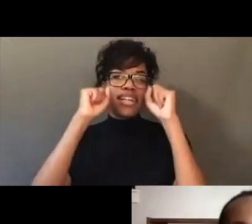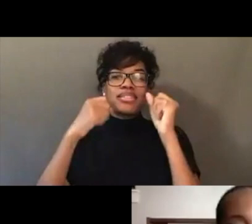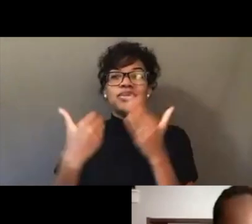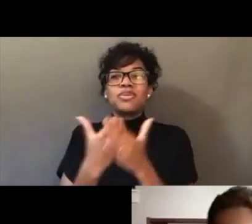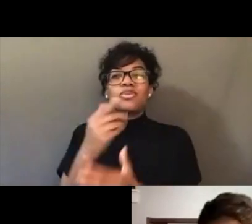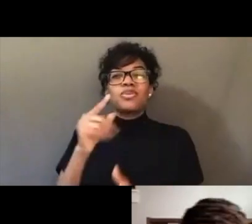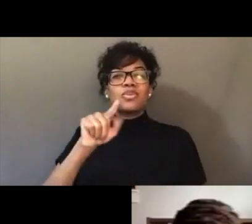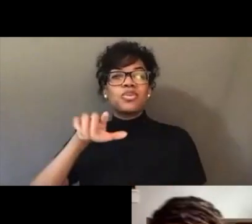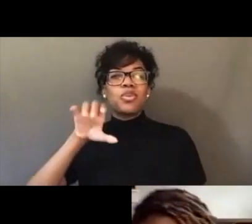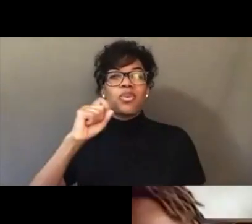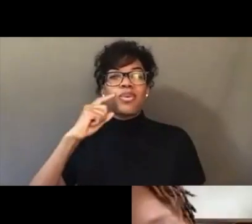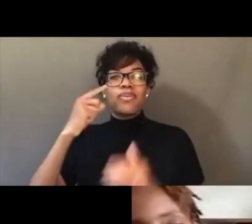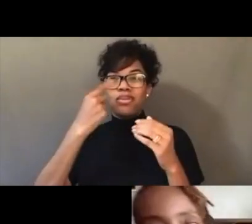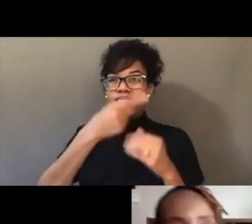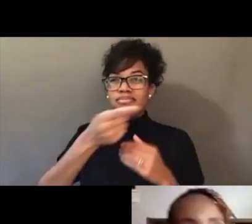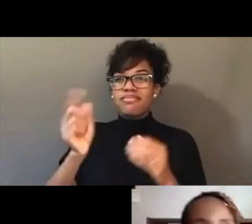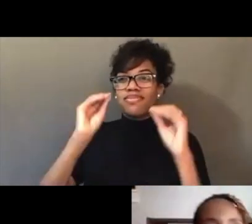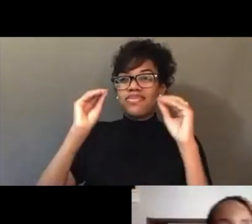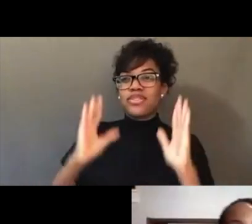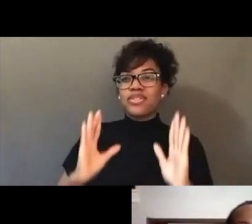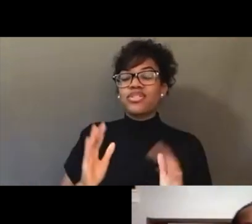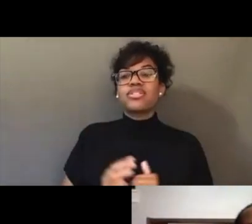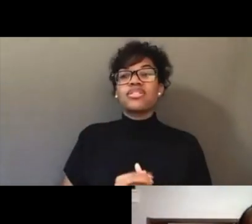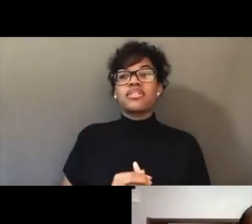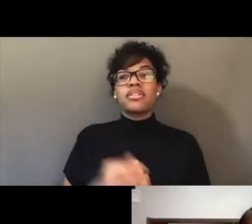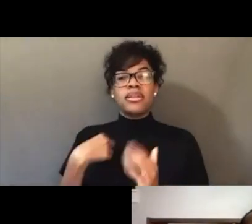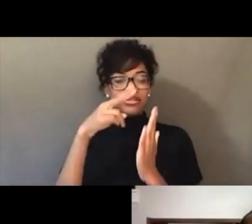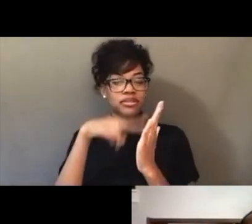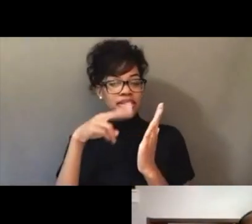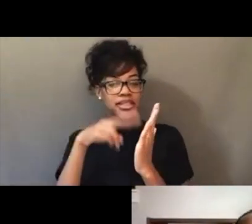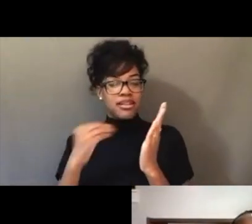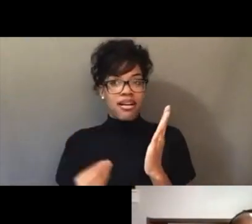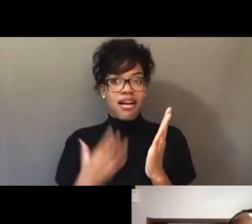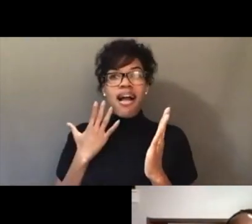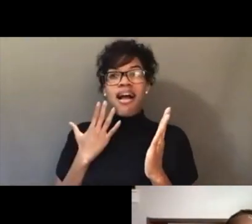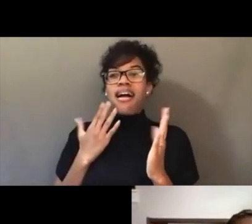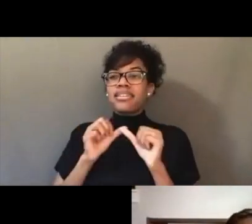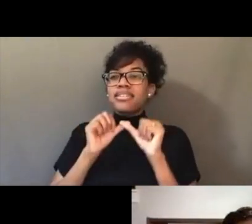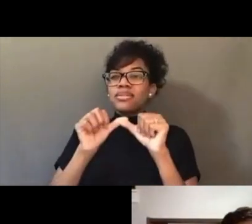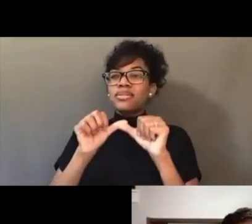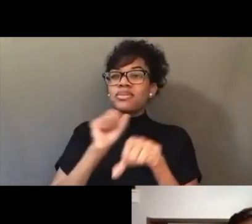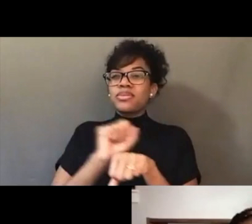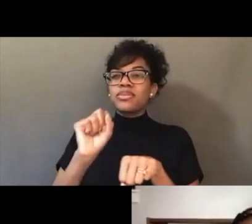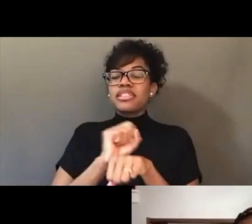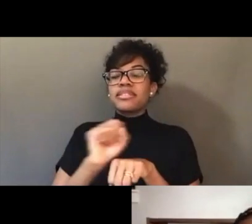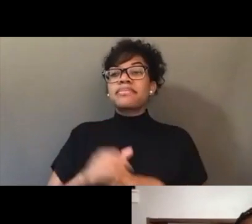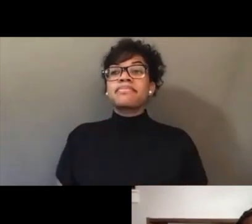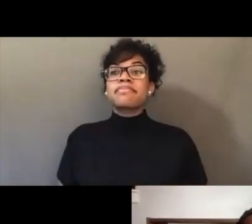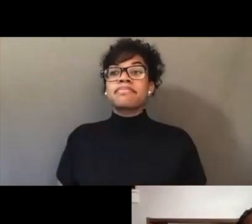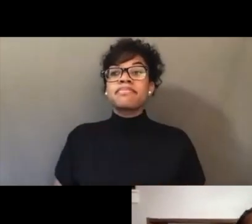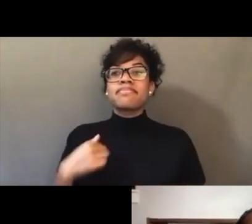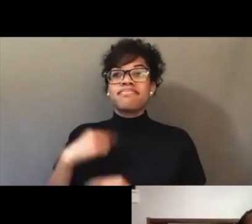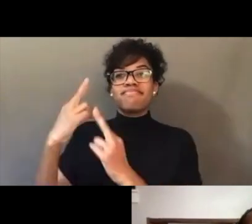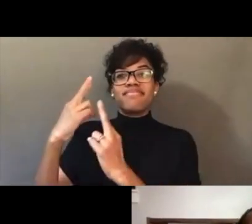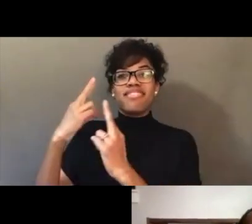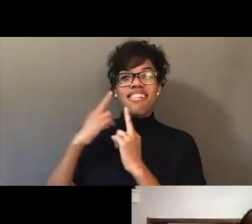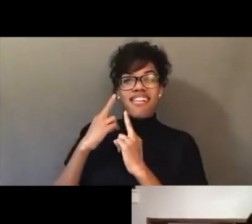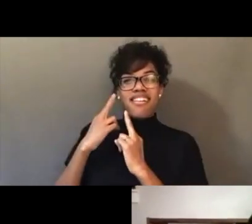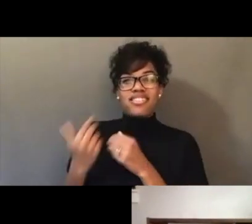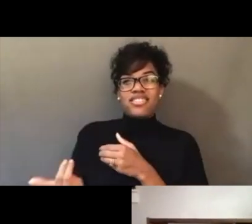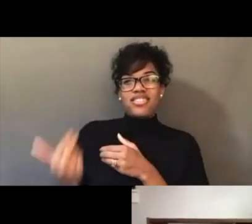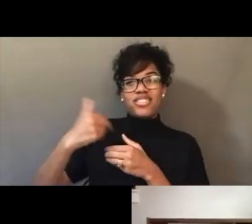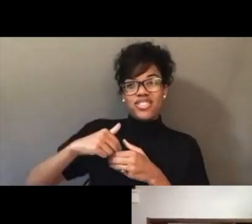both as inspiration and fuel to continue this work. I am honored to be in conversation with and